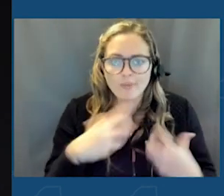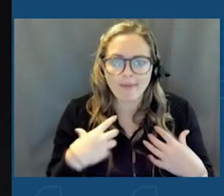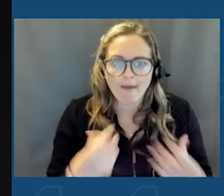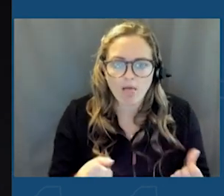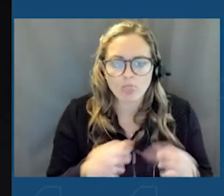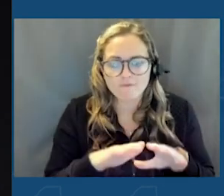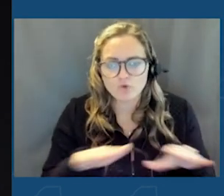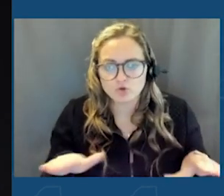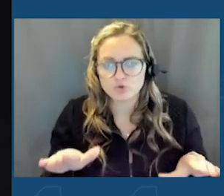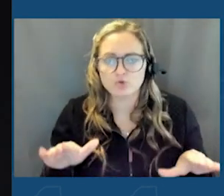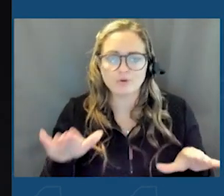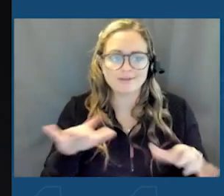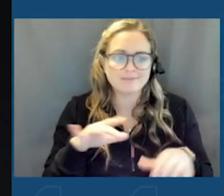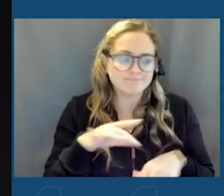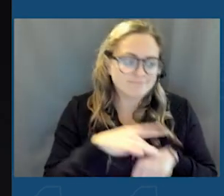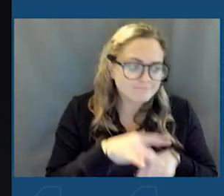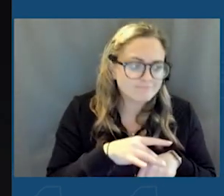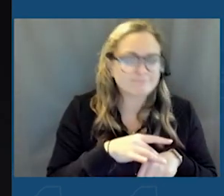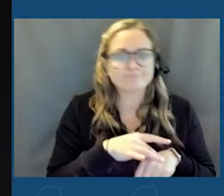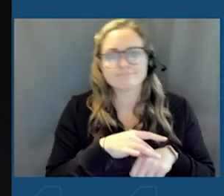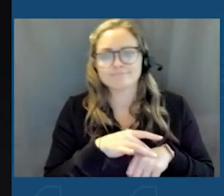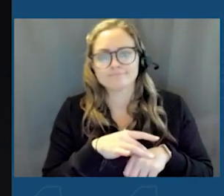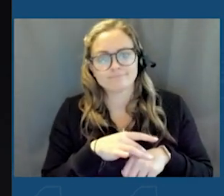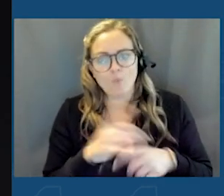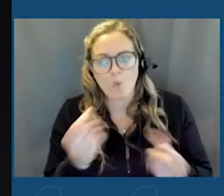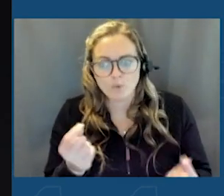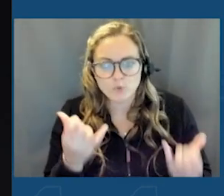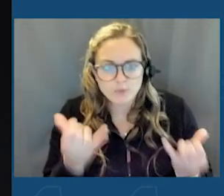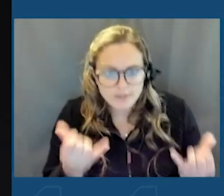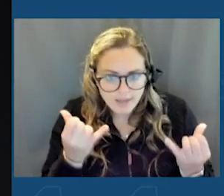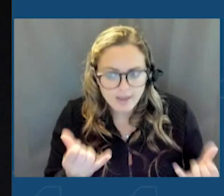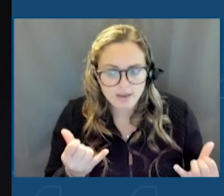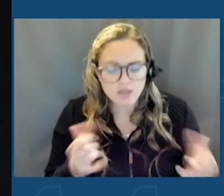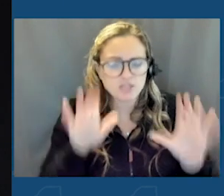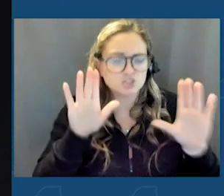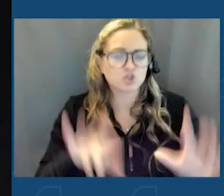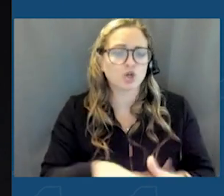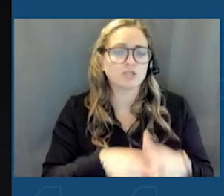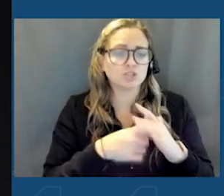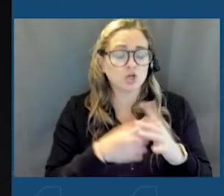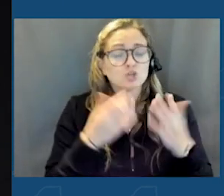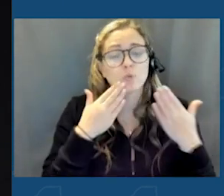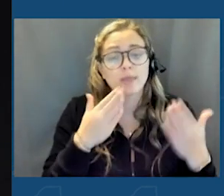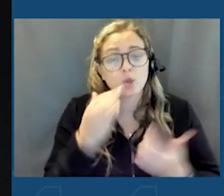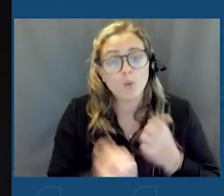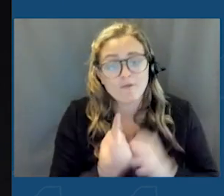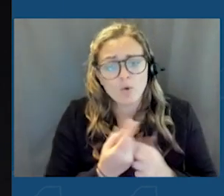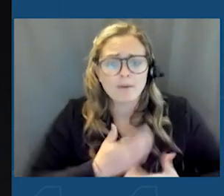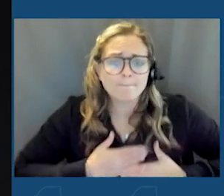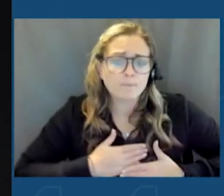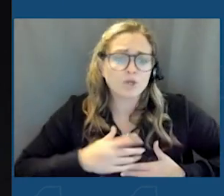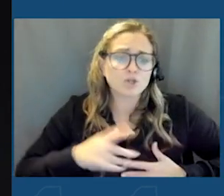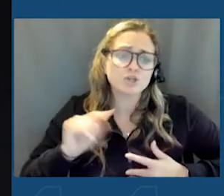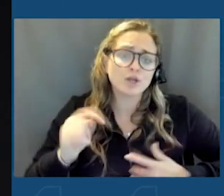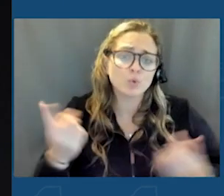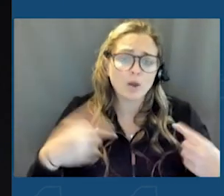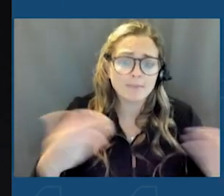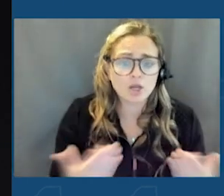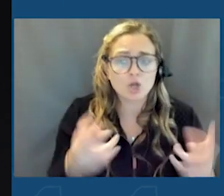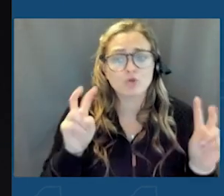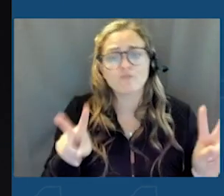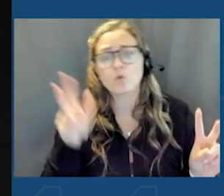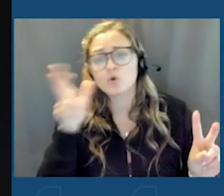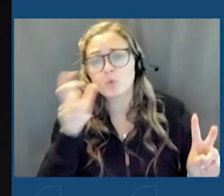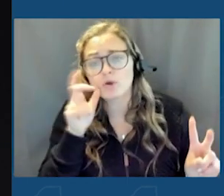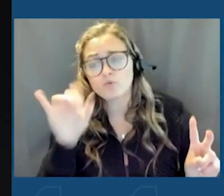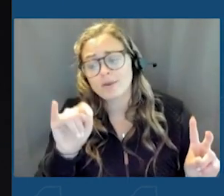children and this planet depend on what we do here today, and this is a great start. So thank you, everybody. Appreciate you being here. Looking forward to hear from our county executive,